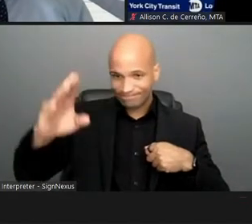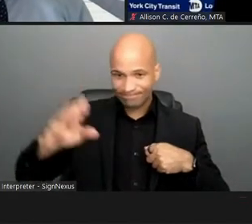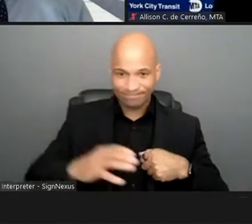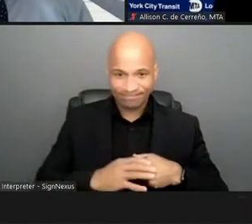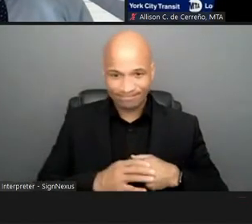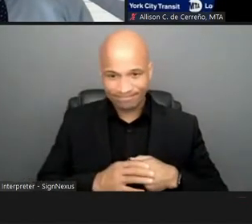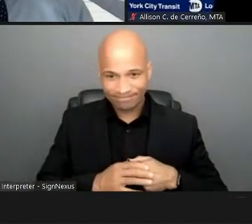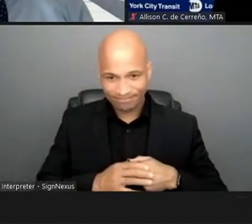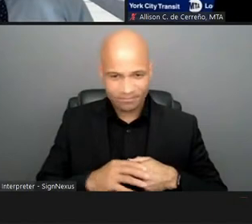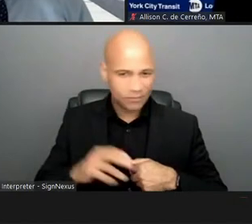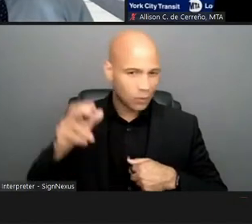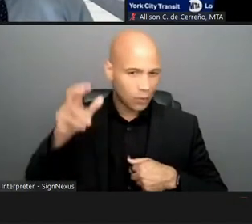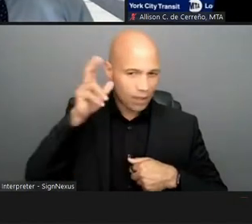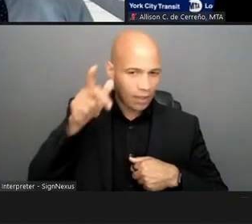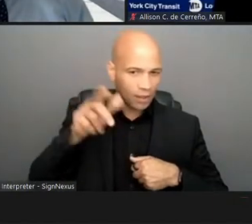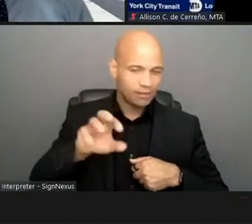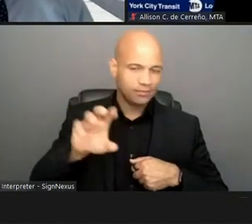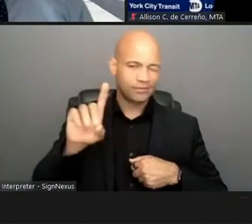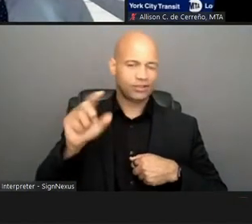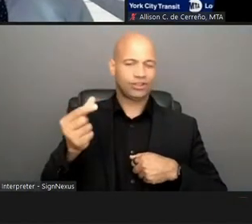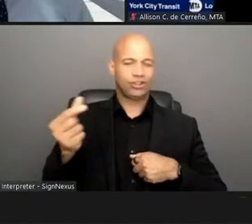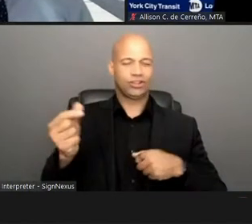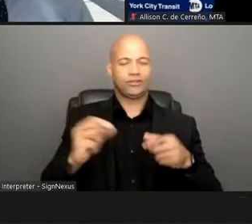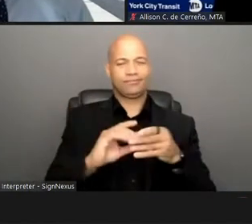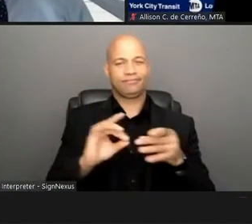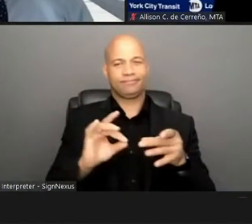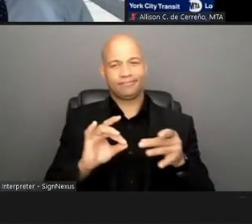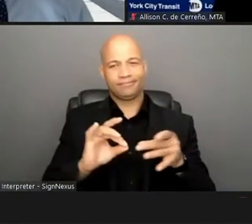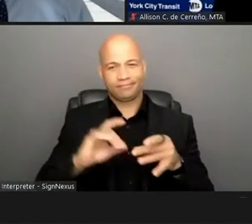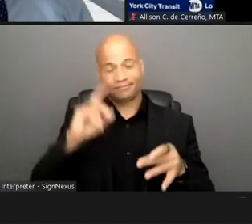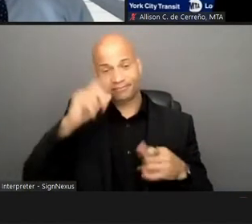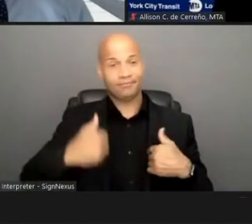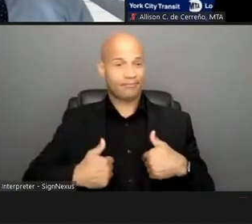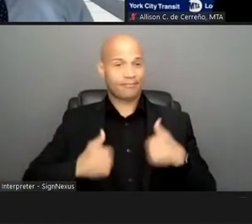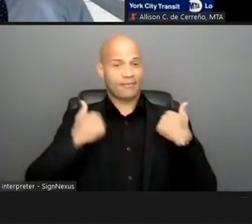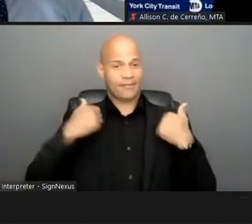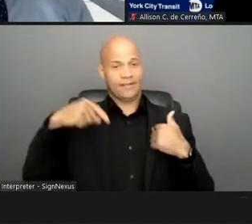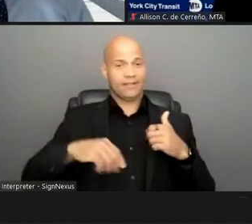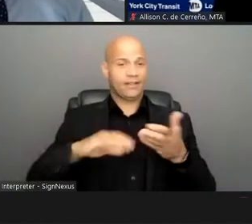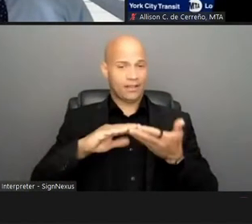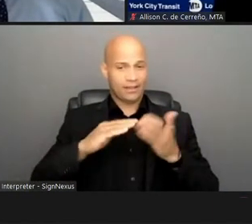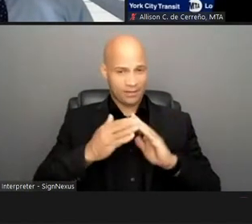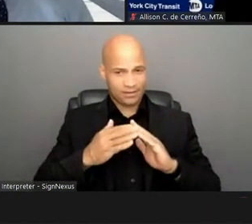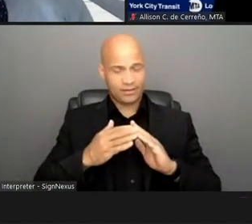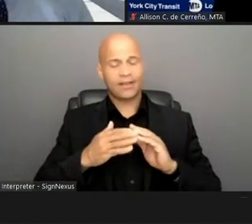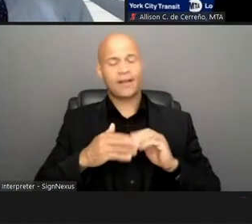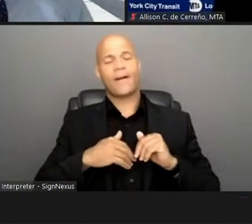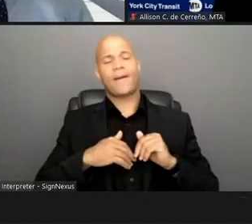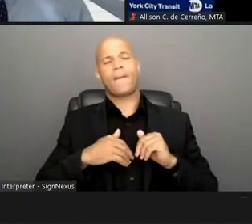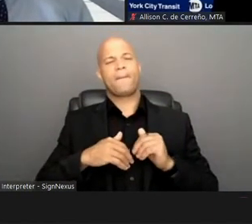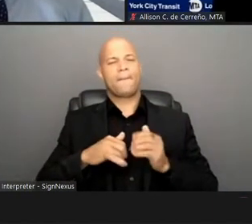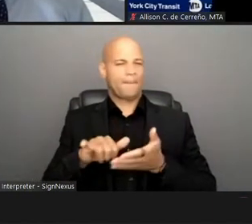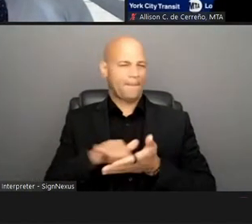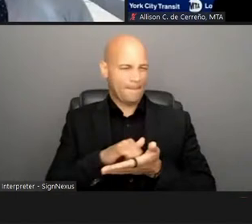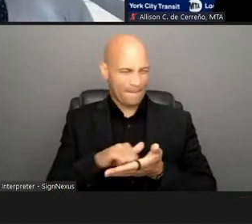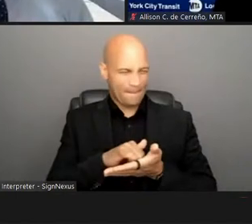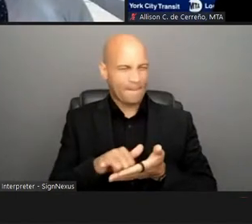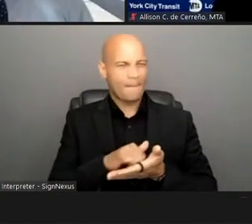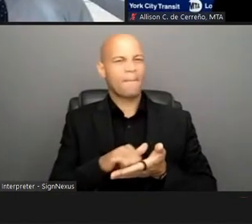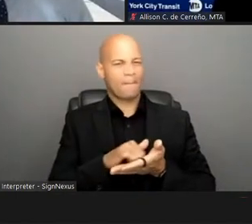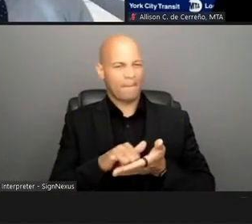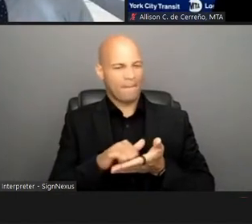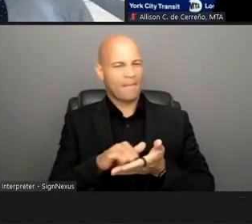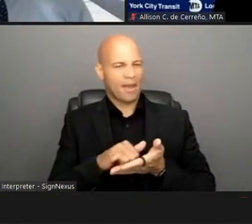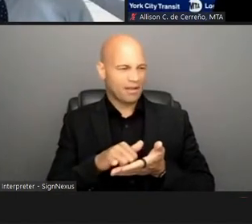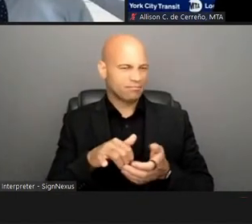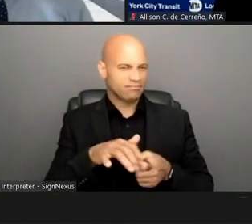we can hear you okay hi um I live in downtown Manhattan in the congestion tax Zone and I'm completely against this new congestion